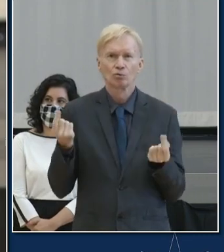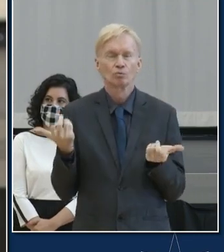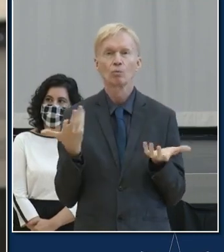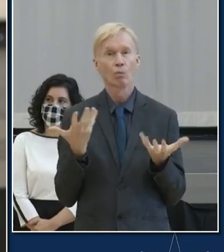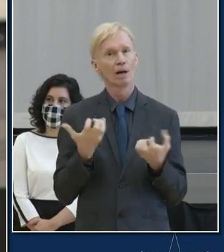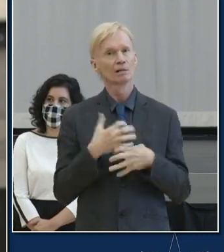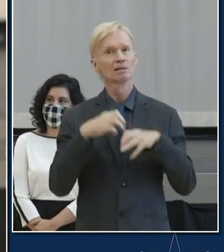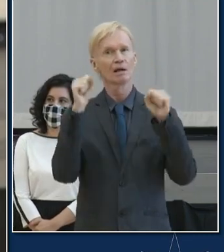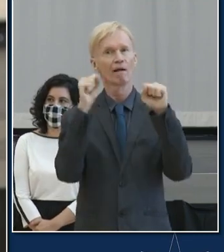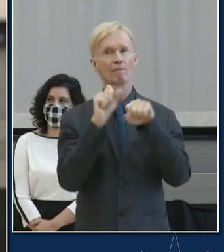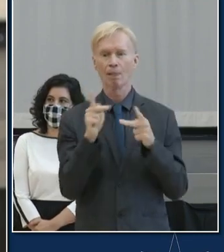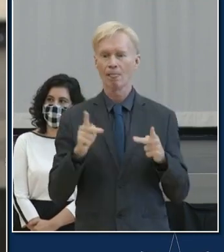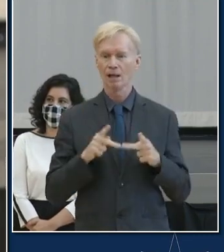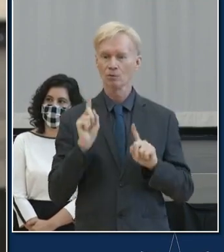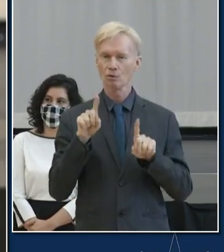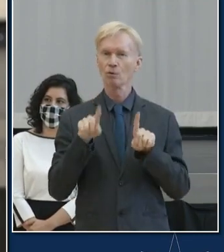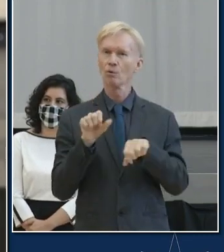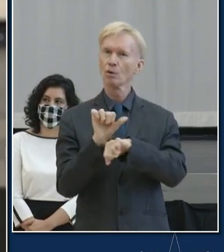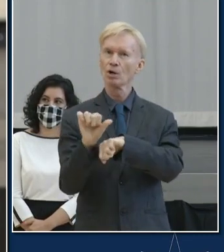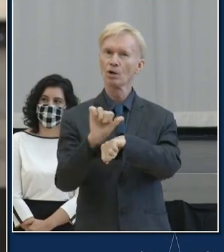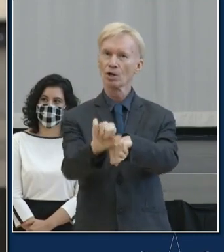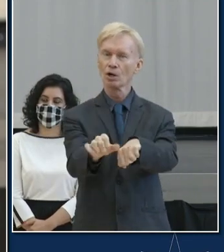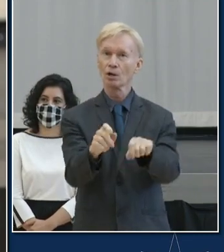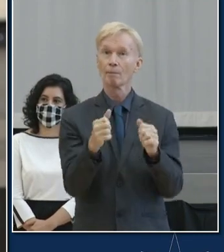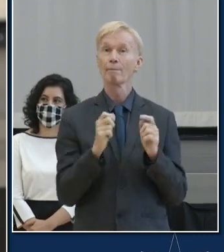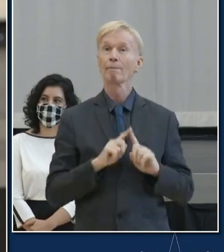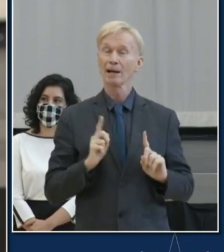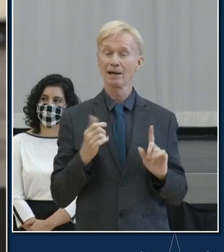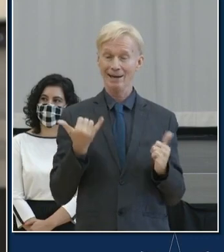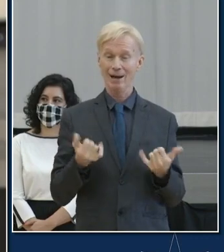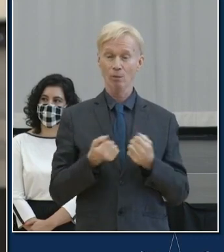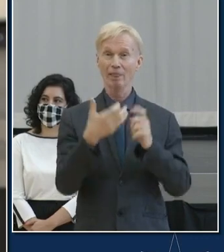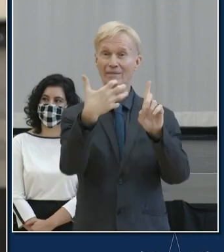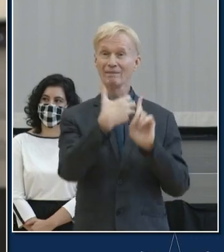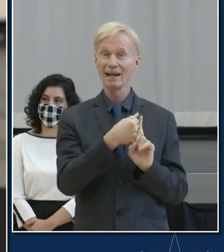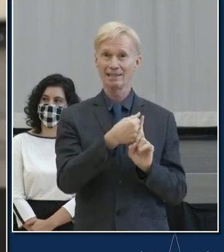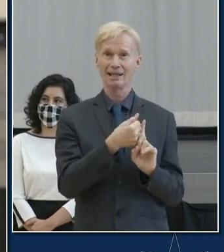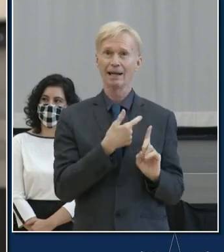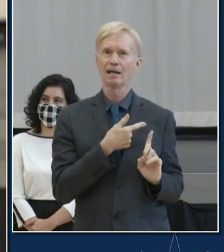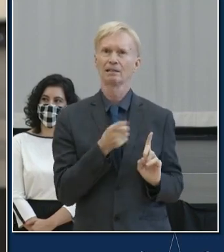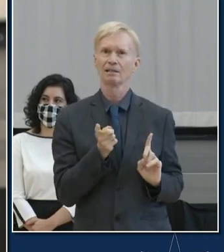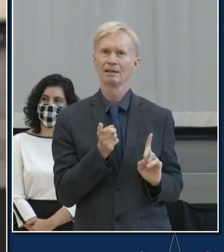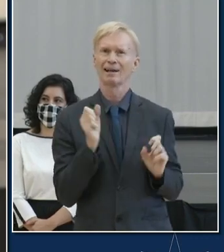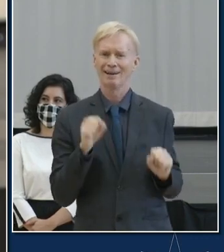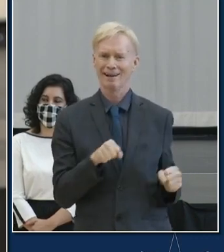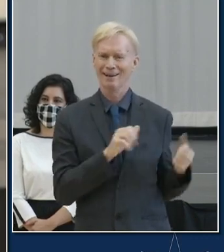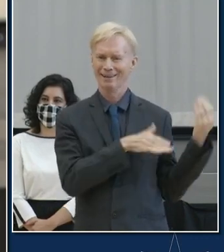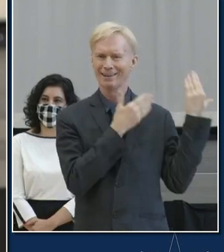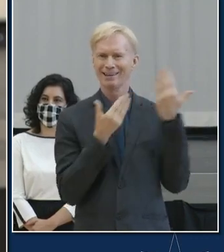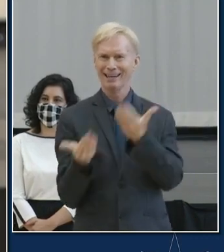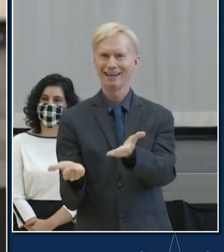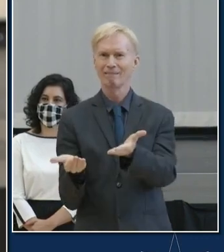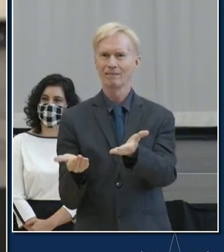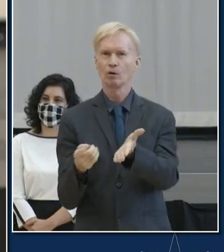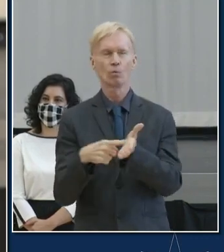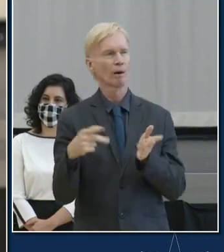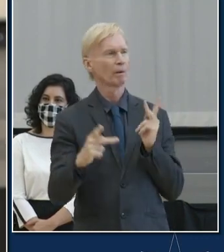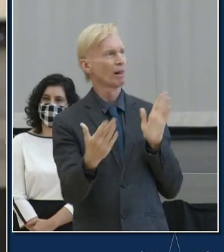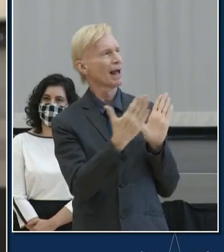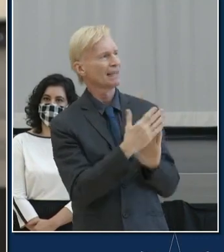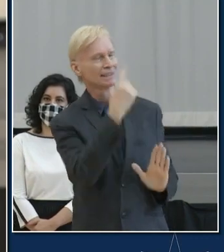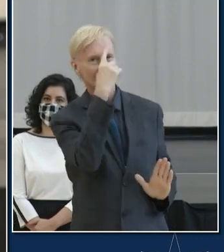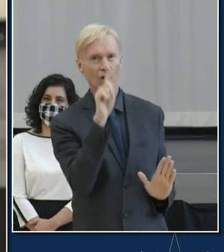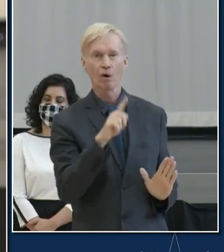safe workplace. With the vaccine, we can provide exactly what the workers asked